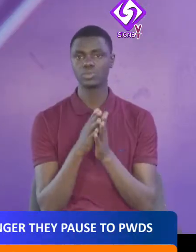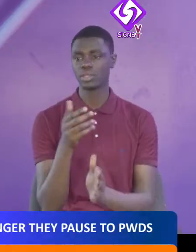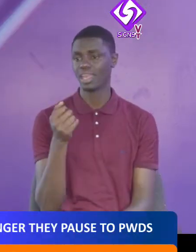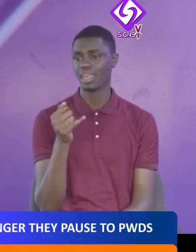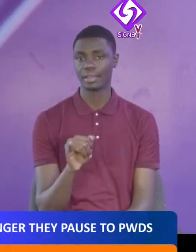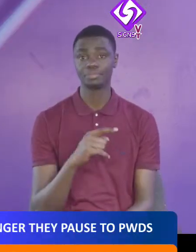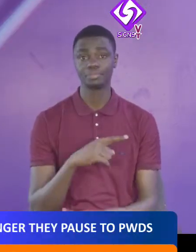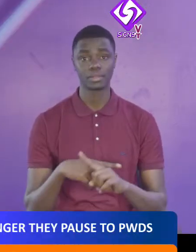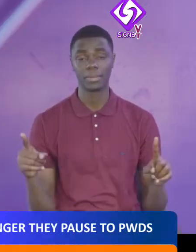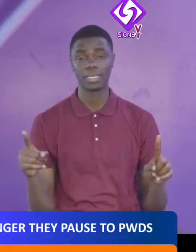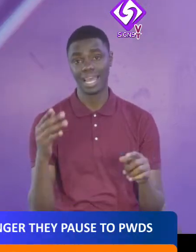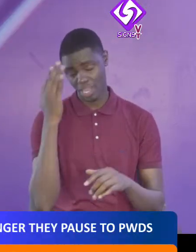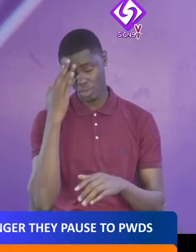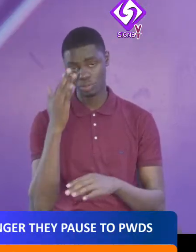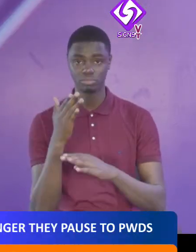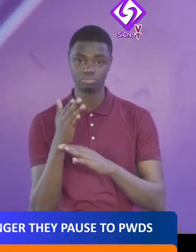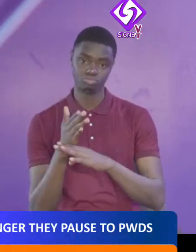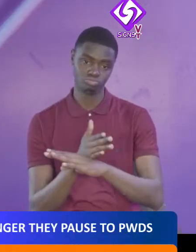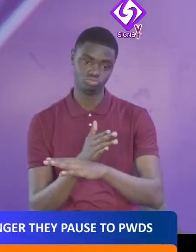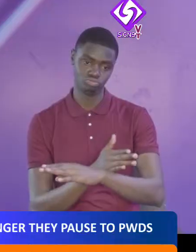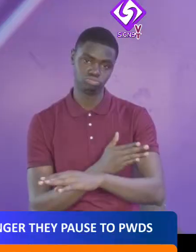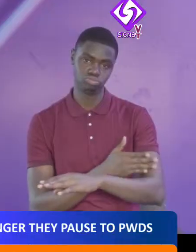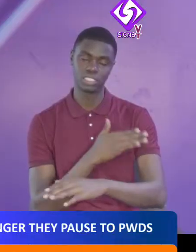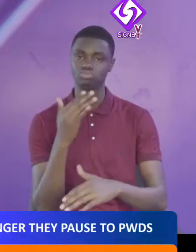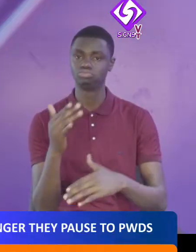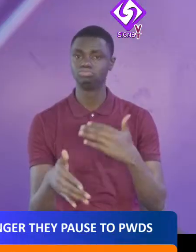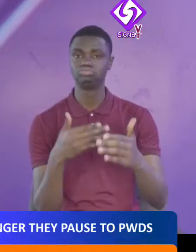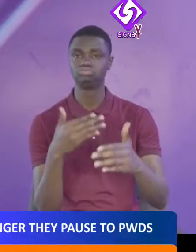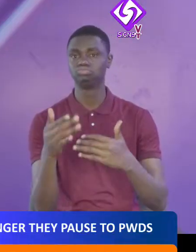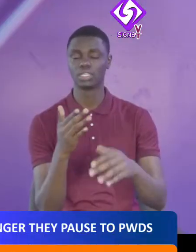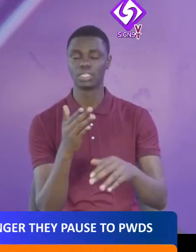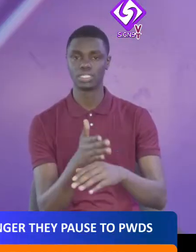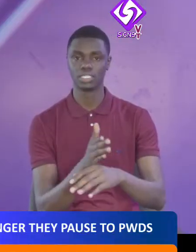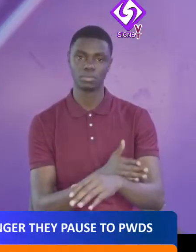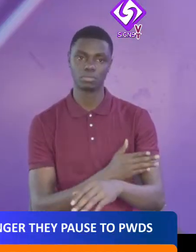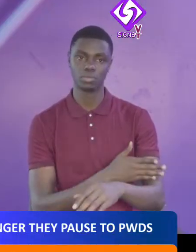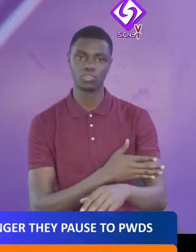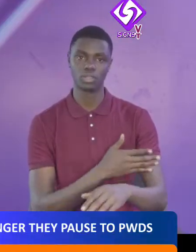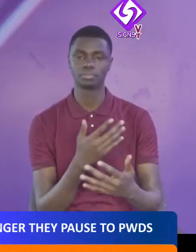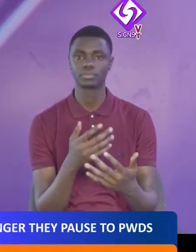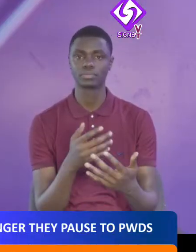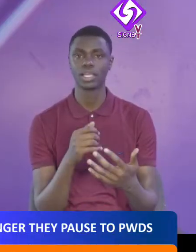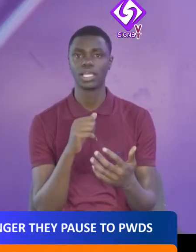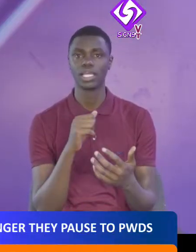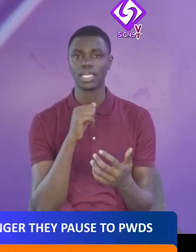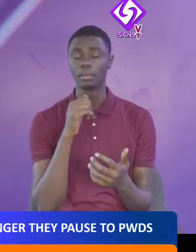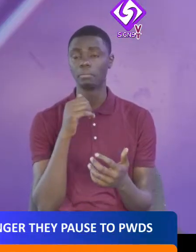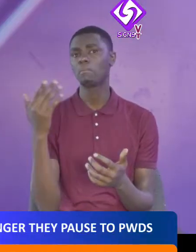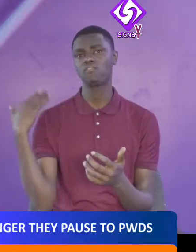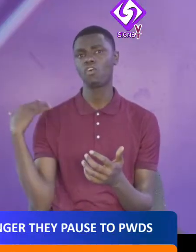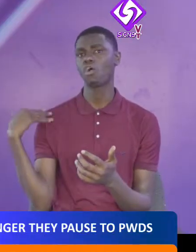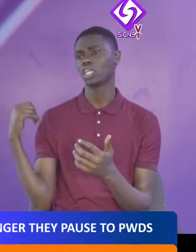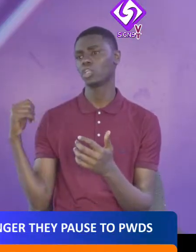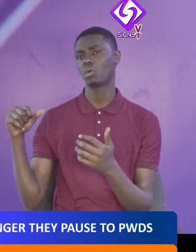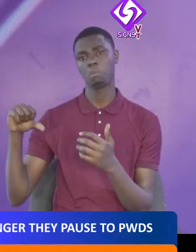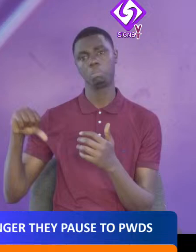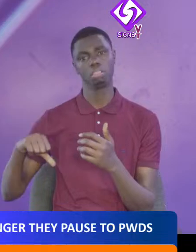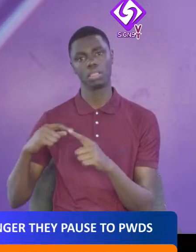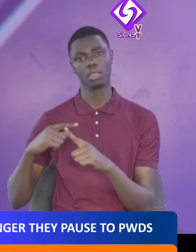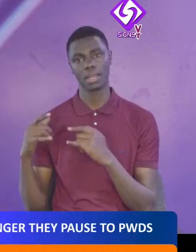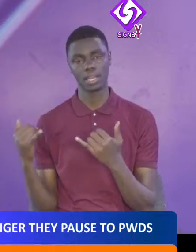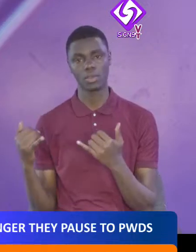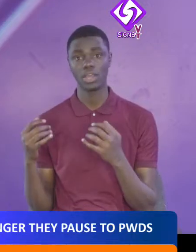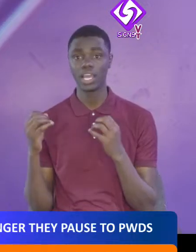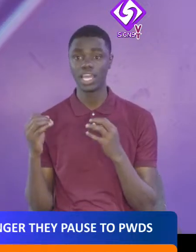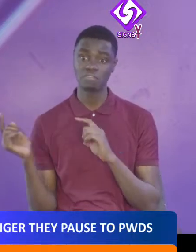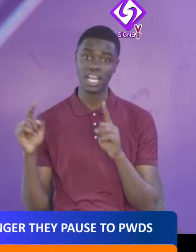I know it's improving with time. Absolutely. It's improving with time. It's not where it used to be, and I'm sure even if I come here next